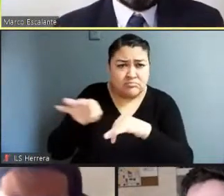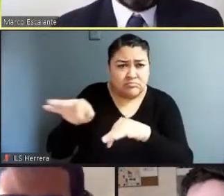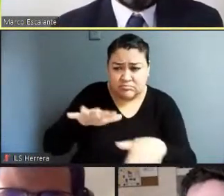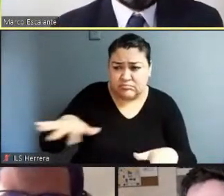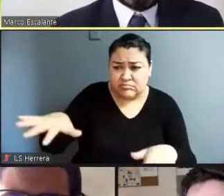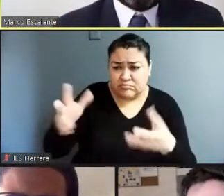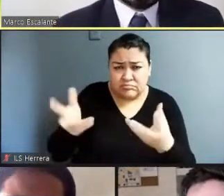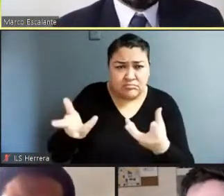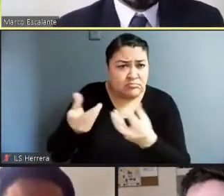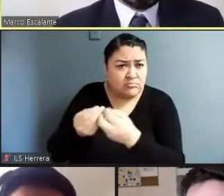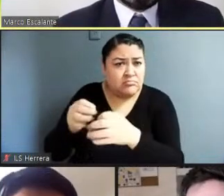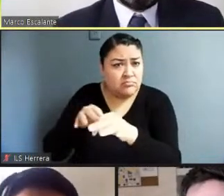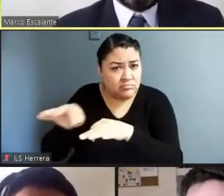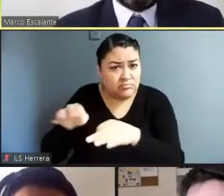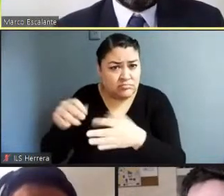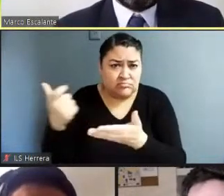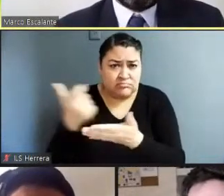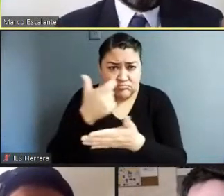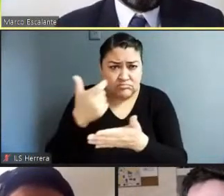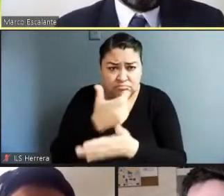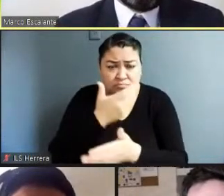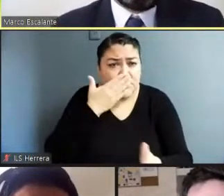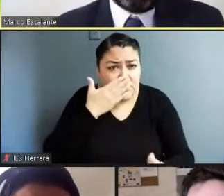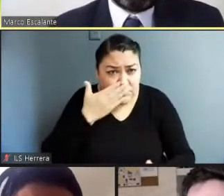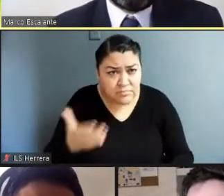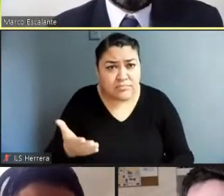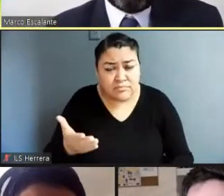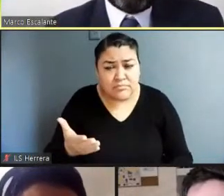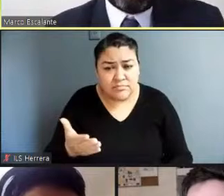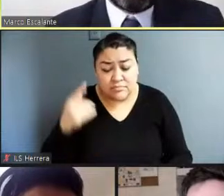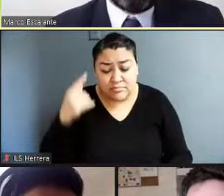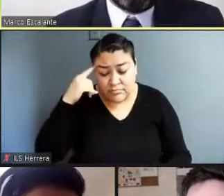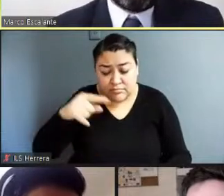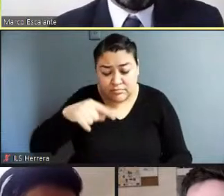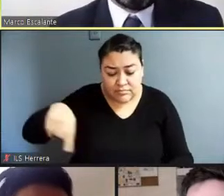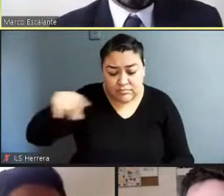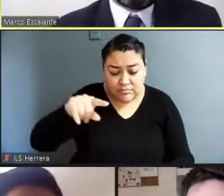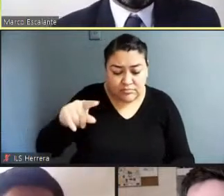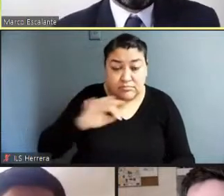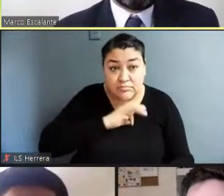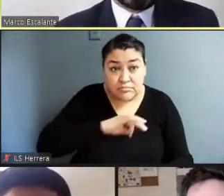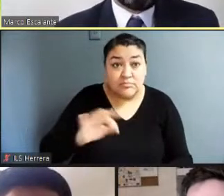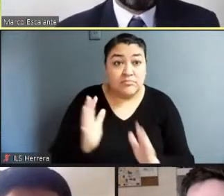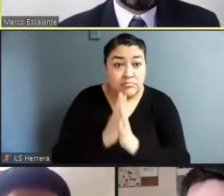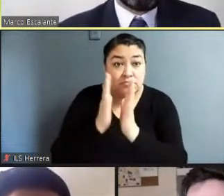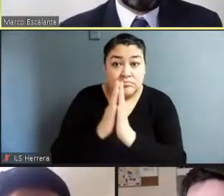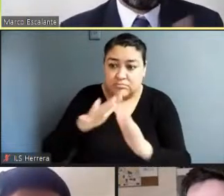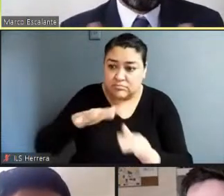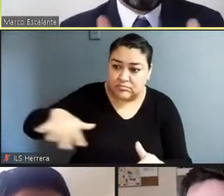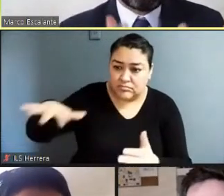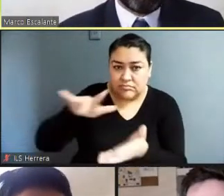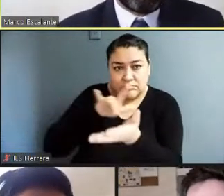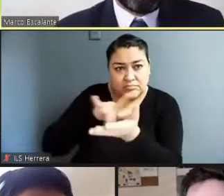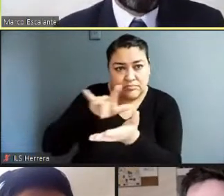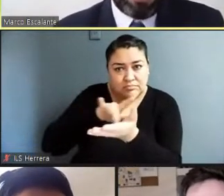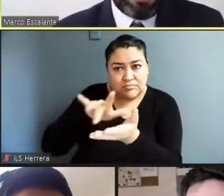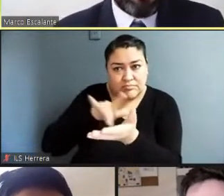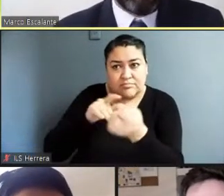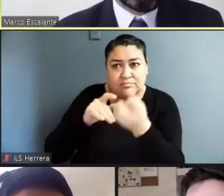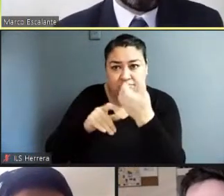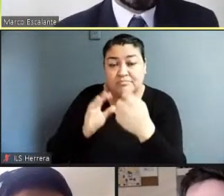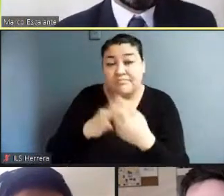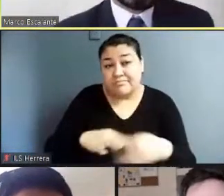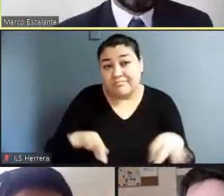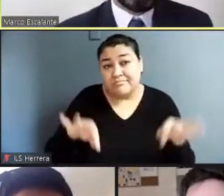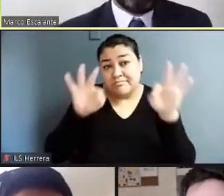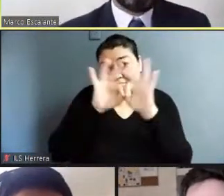residency, but we need to promote this. We need to have GPs that are willing to work in their